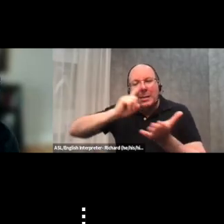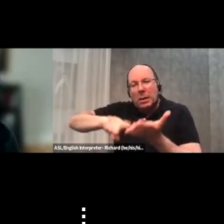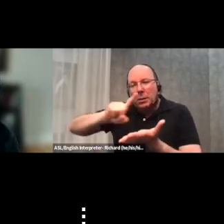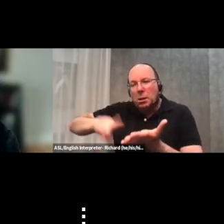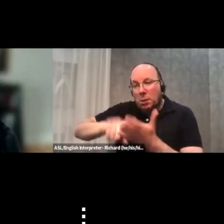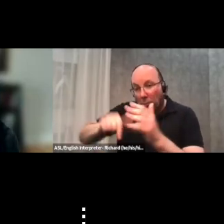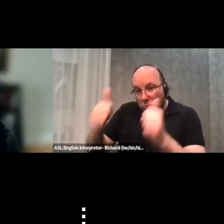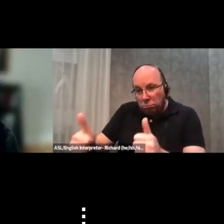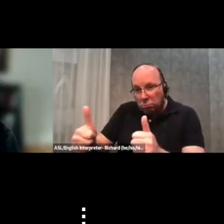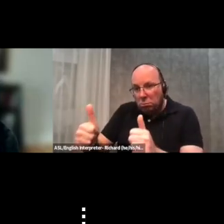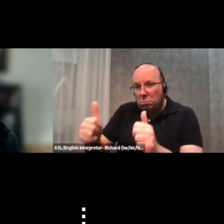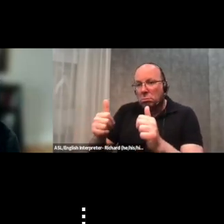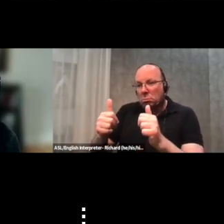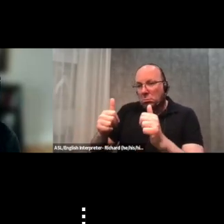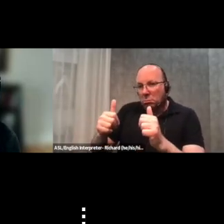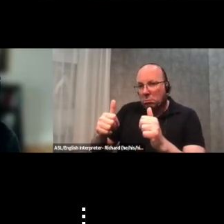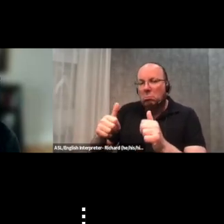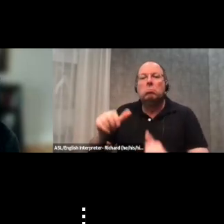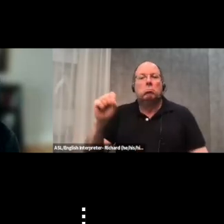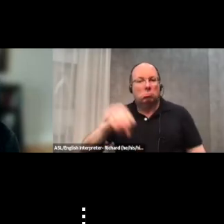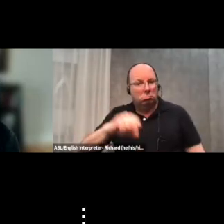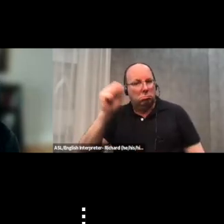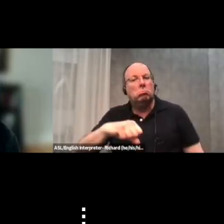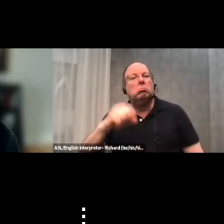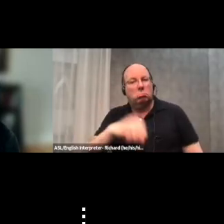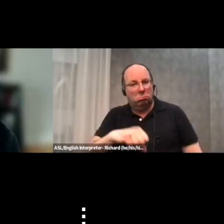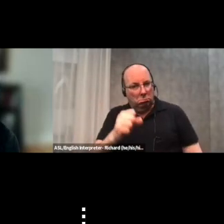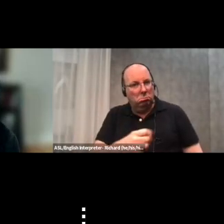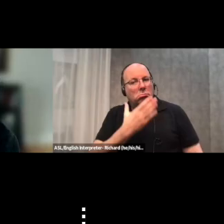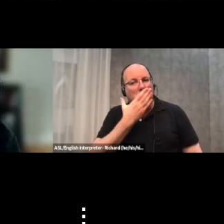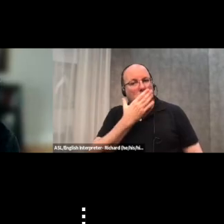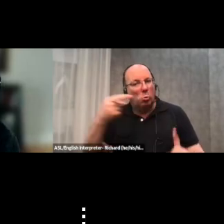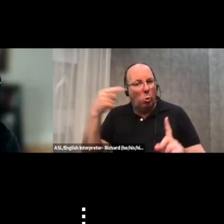activity. Yeah, that's really good to bring up. Thank you.